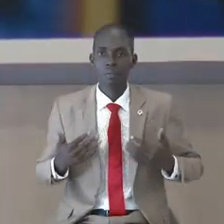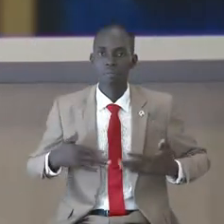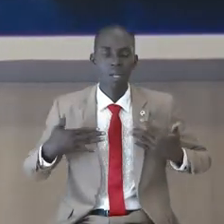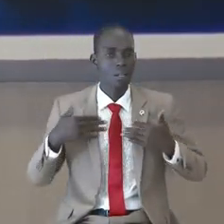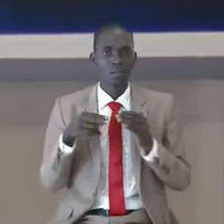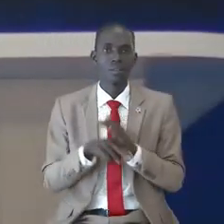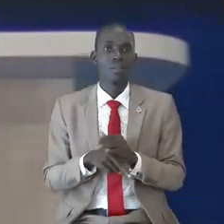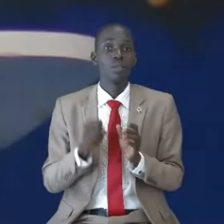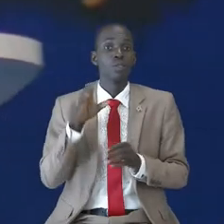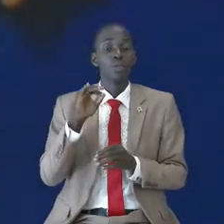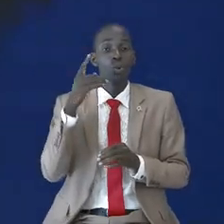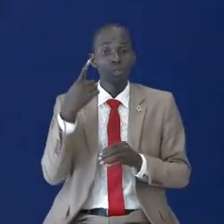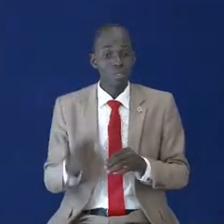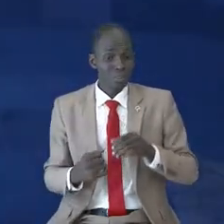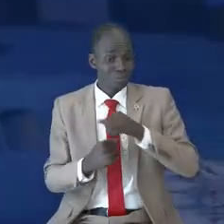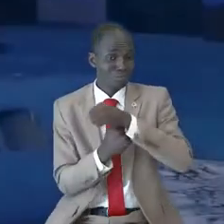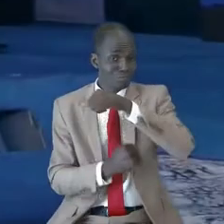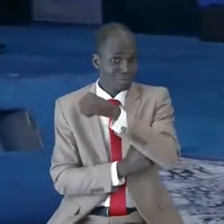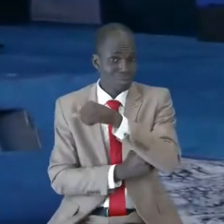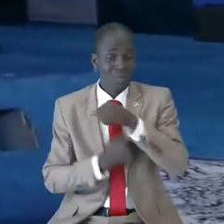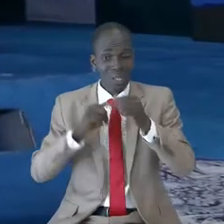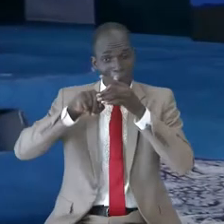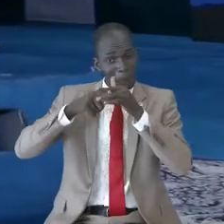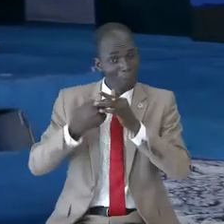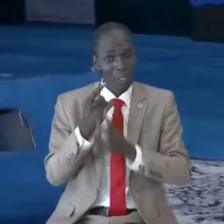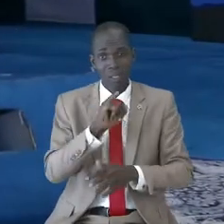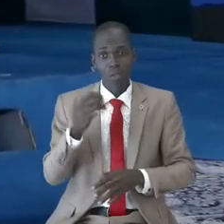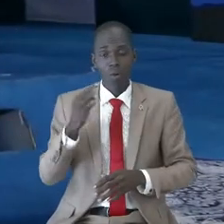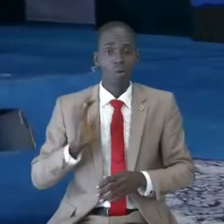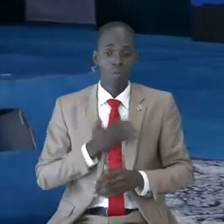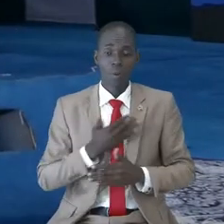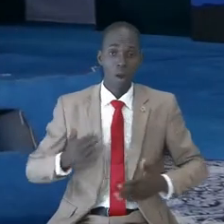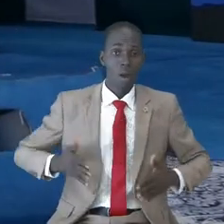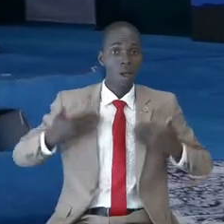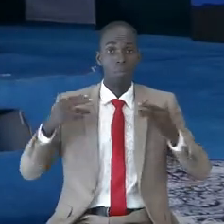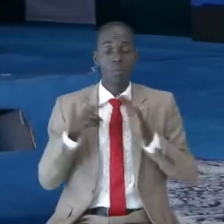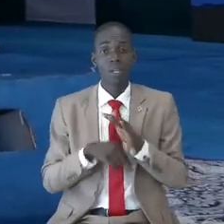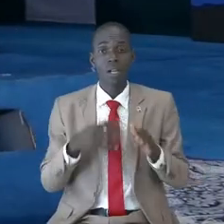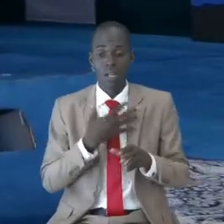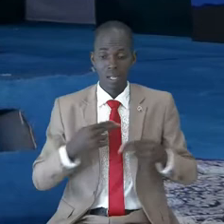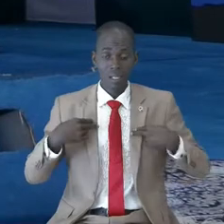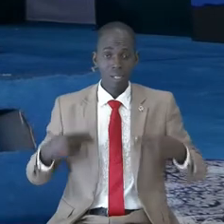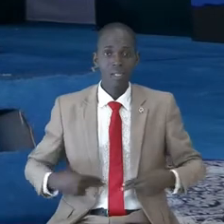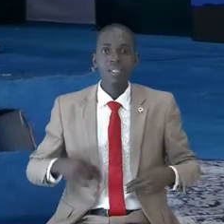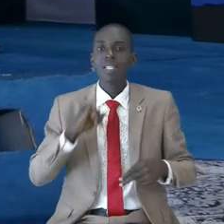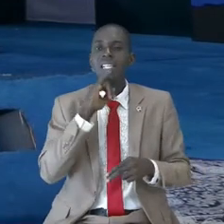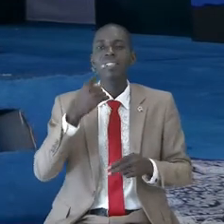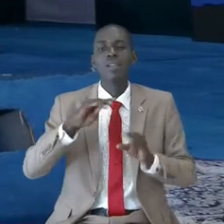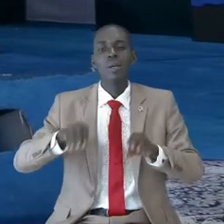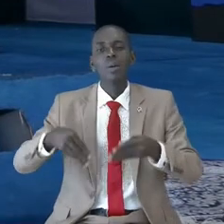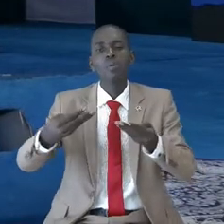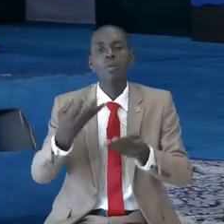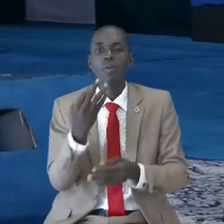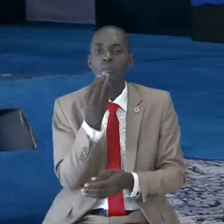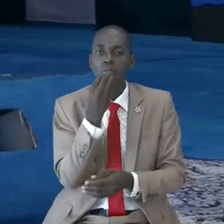the foundation of our happiness and our health is the provision of food that